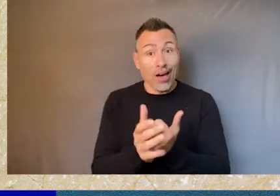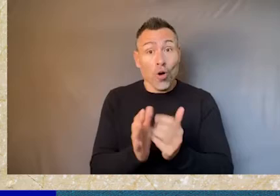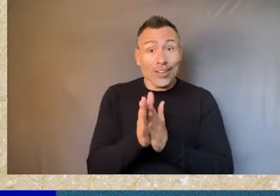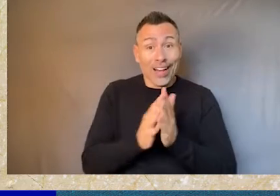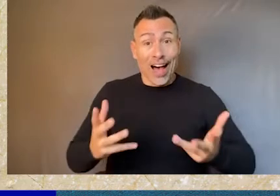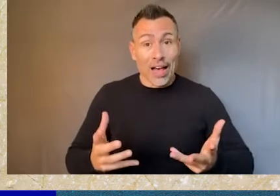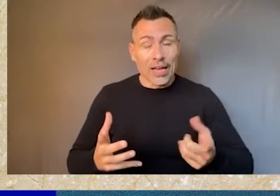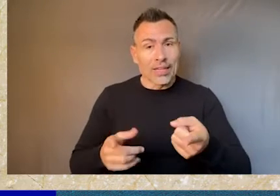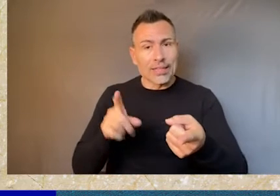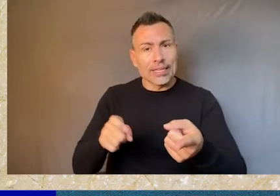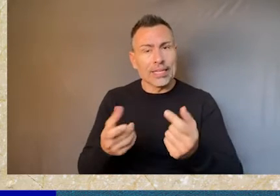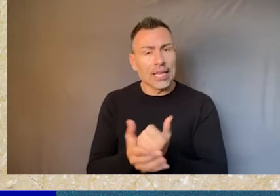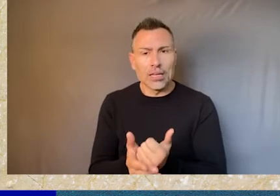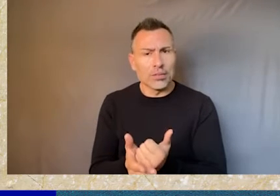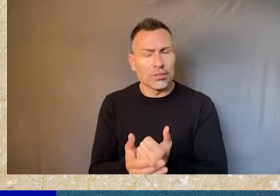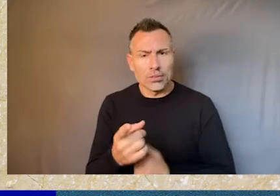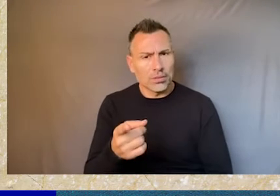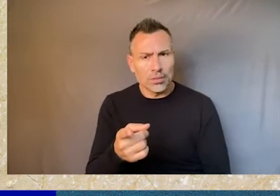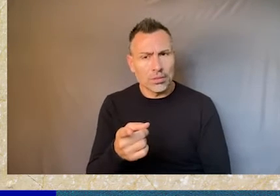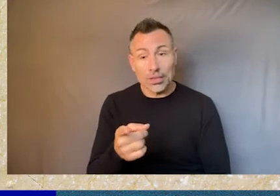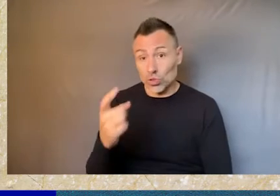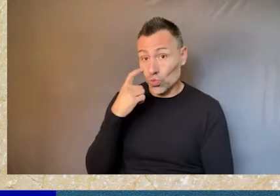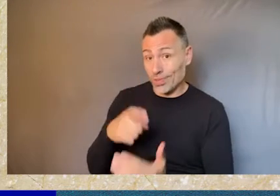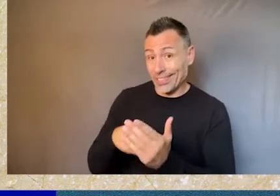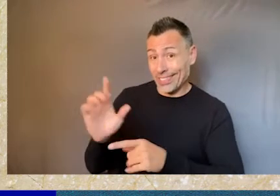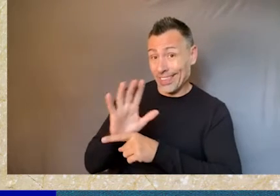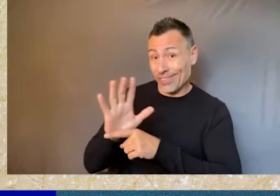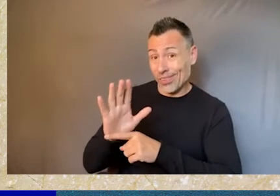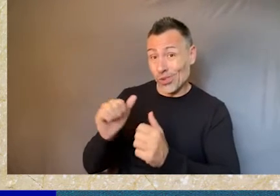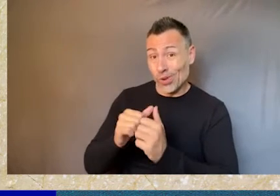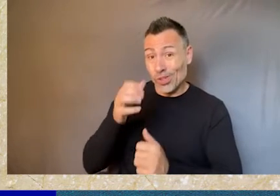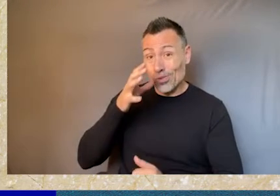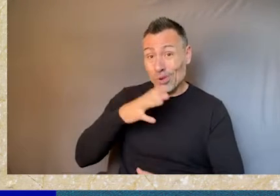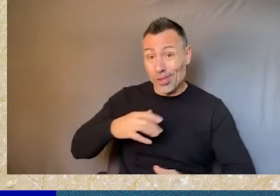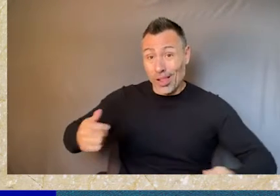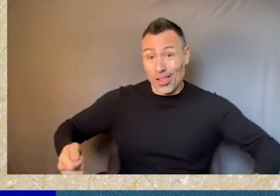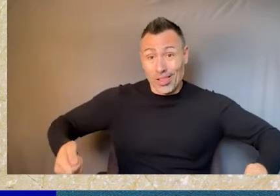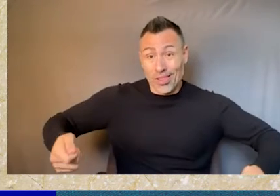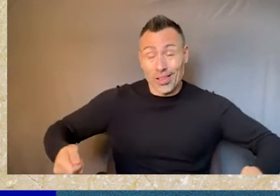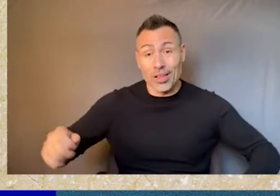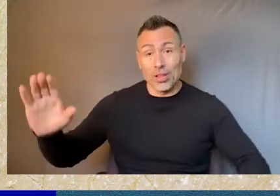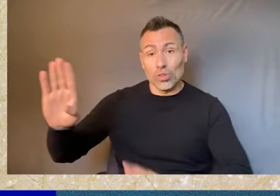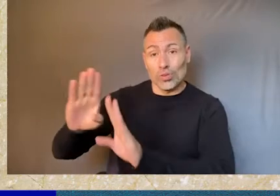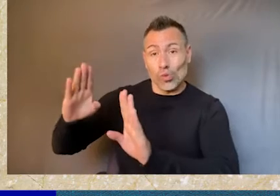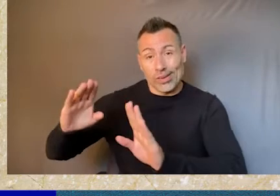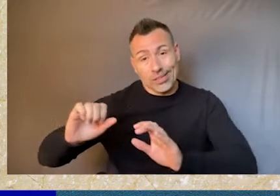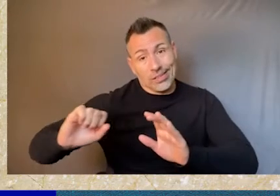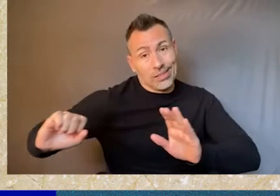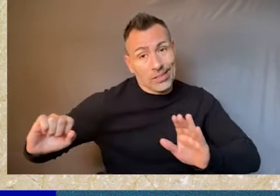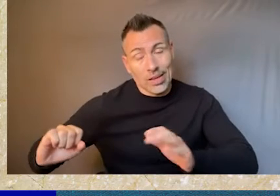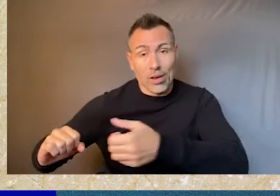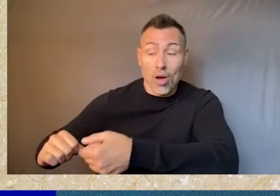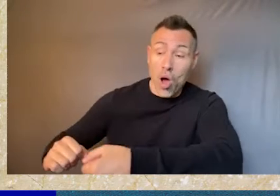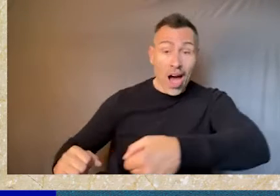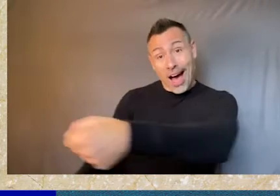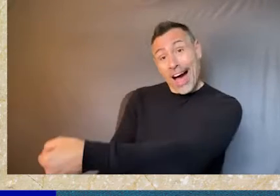person needs the help you want to give them. Because you saw in the video with the door that someone tried to help and open the door, and it actually ended up